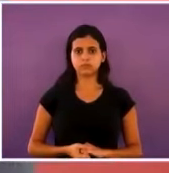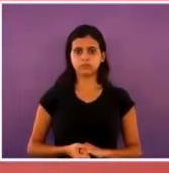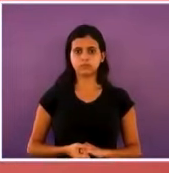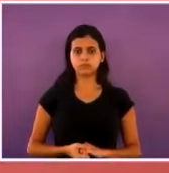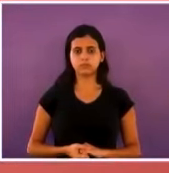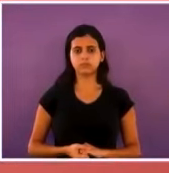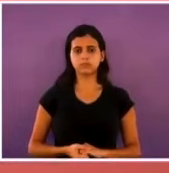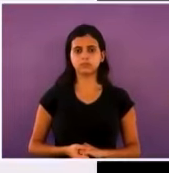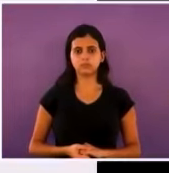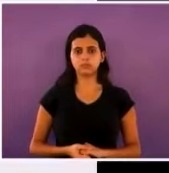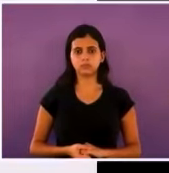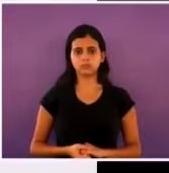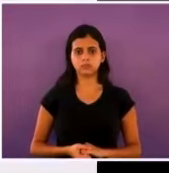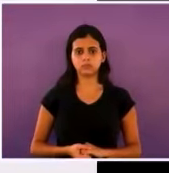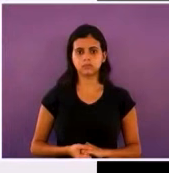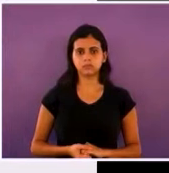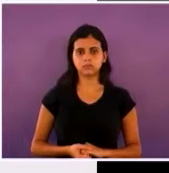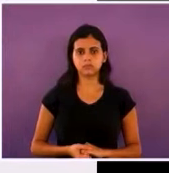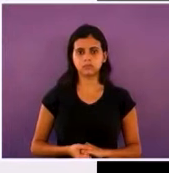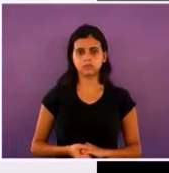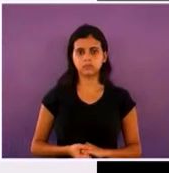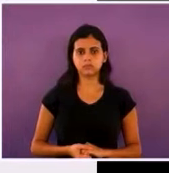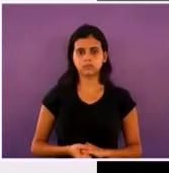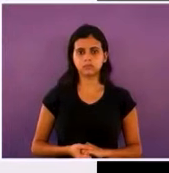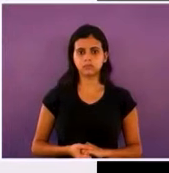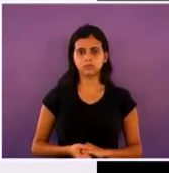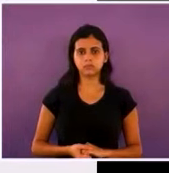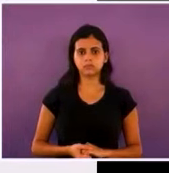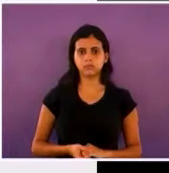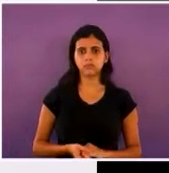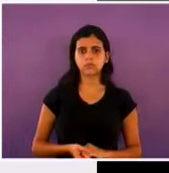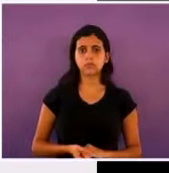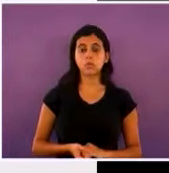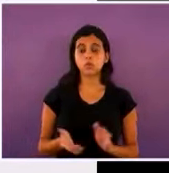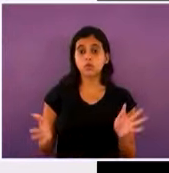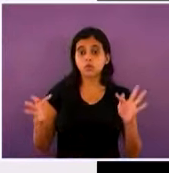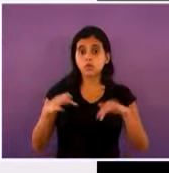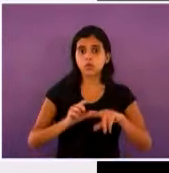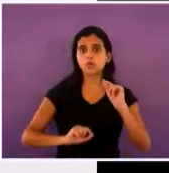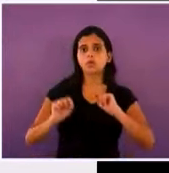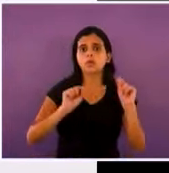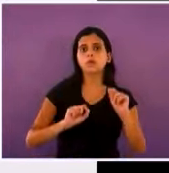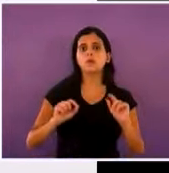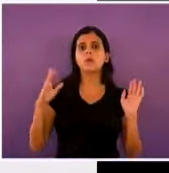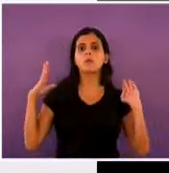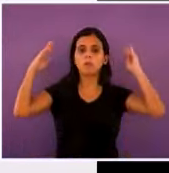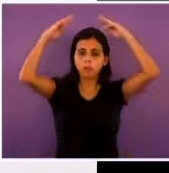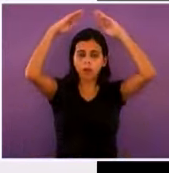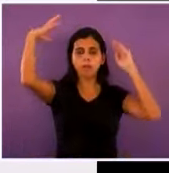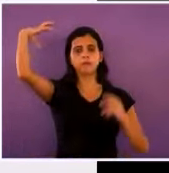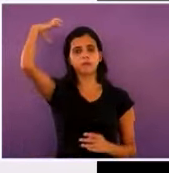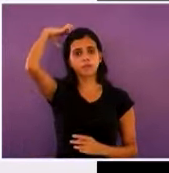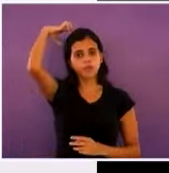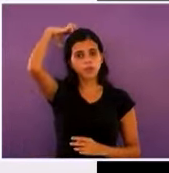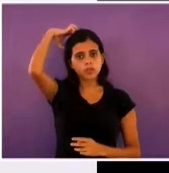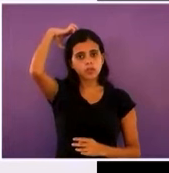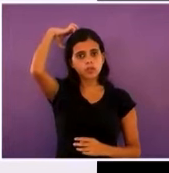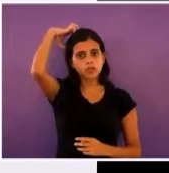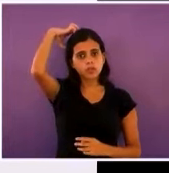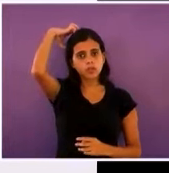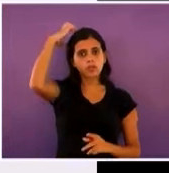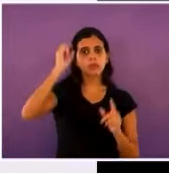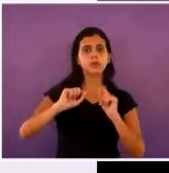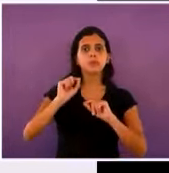us evangelicals is the following. A questão final, né, que o Papa Francisco nos faz